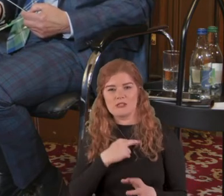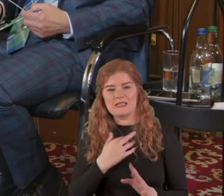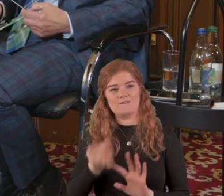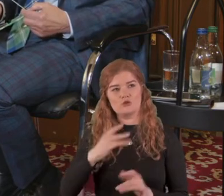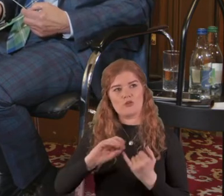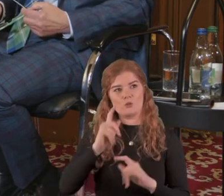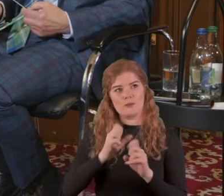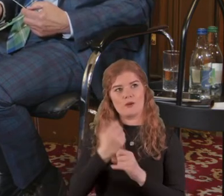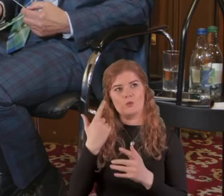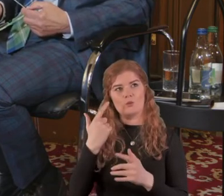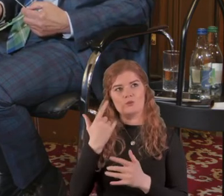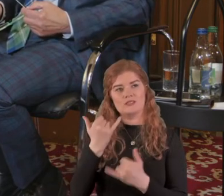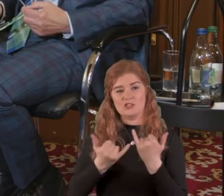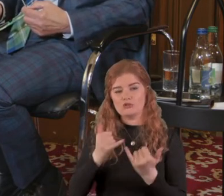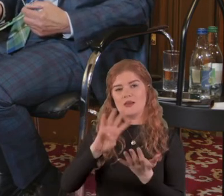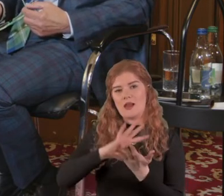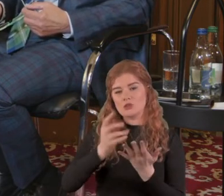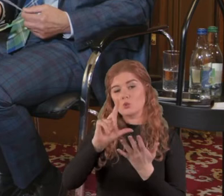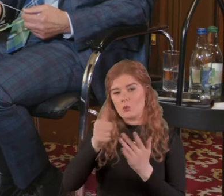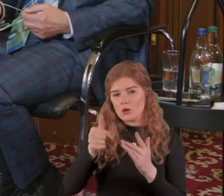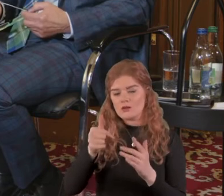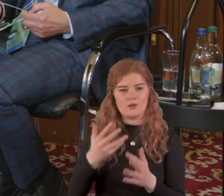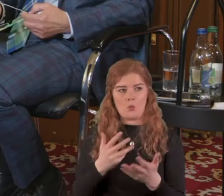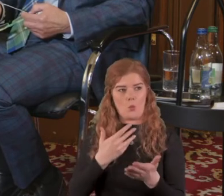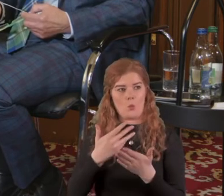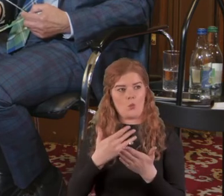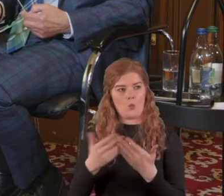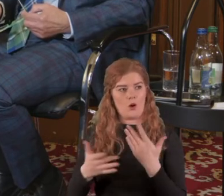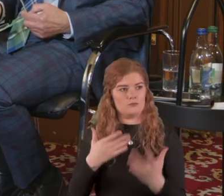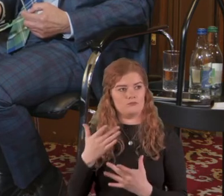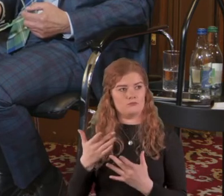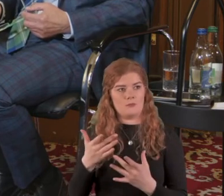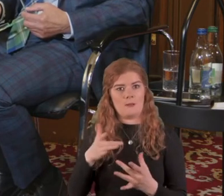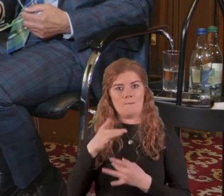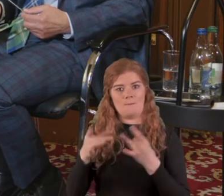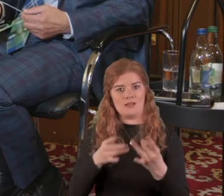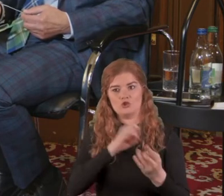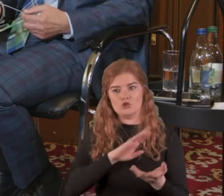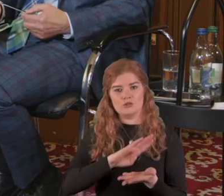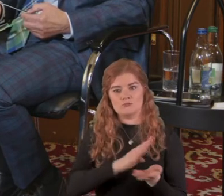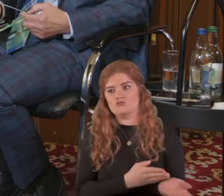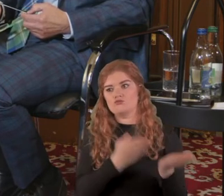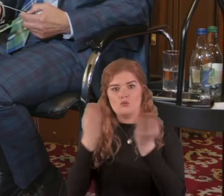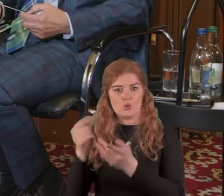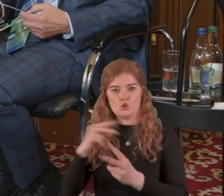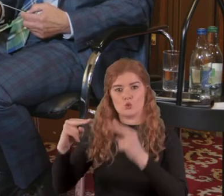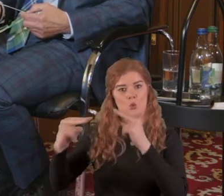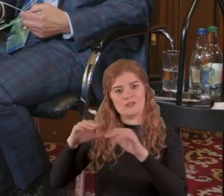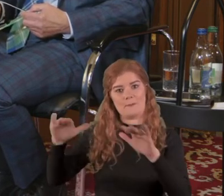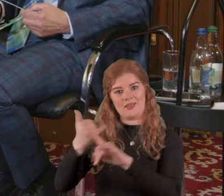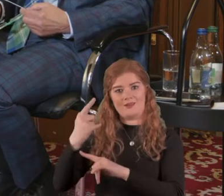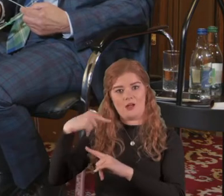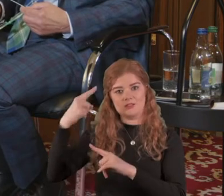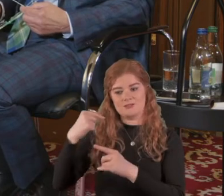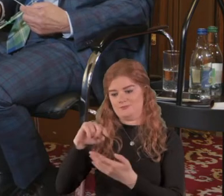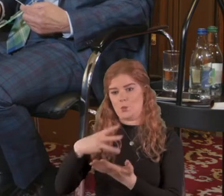year 1921 itself and what brought us to the negotiating table in London in